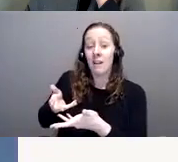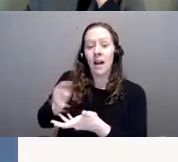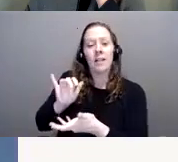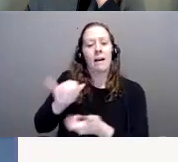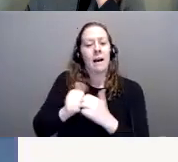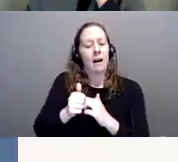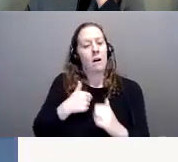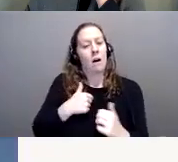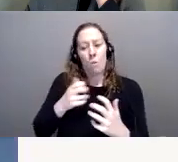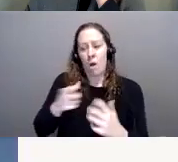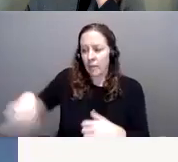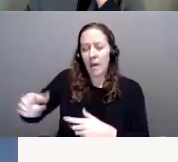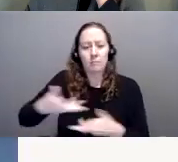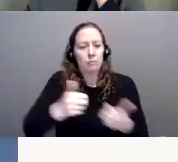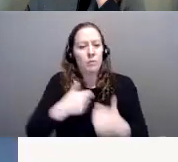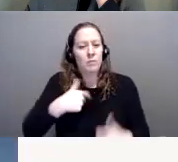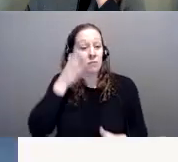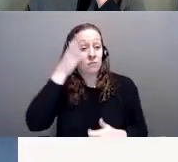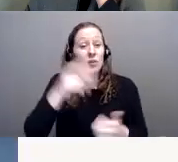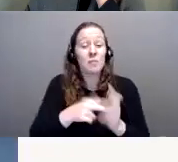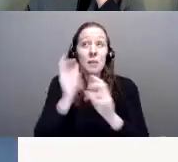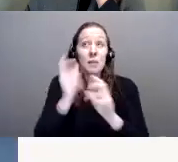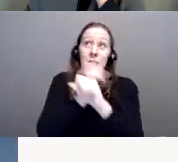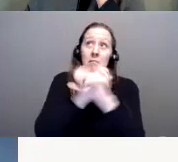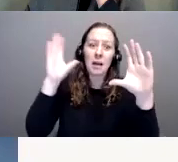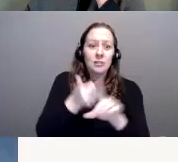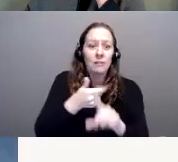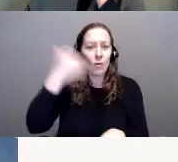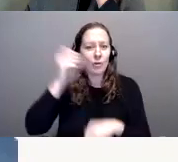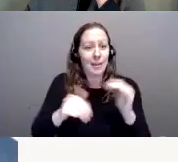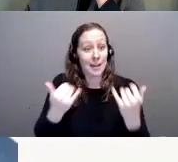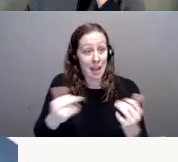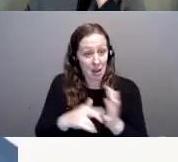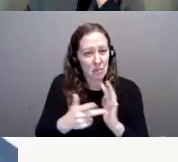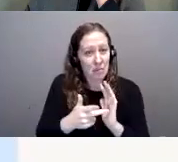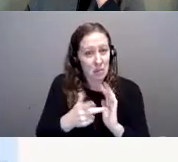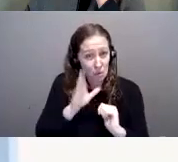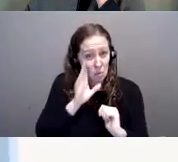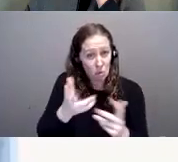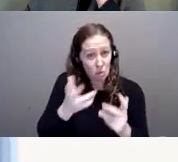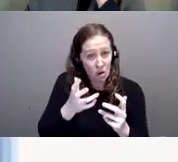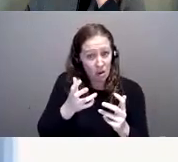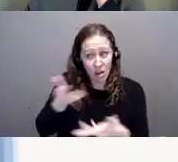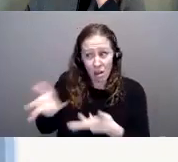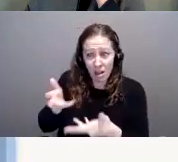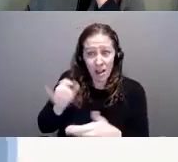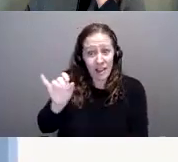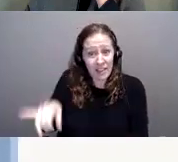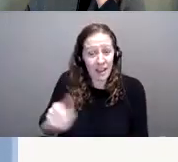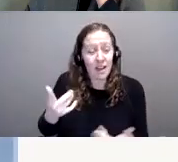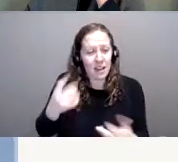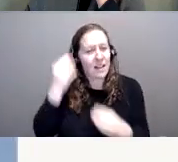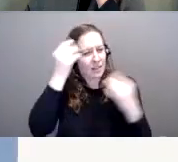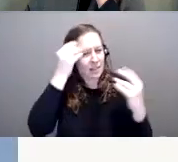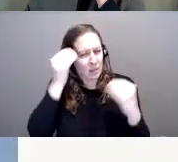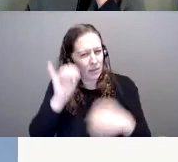much older than you are now. Will you want to be treated like this? Think about it. Chances are the future you will want to